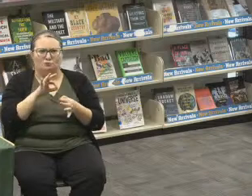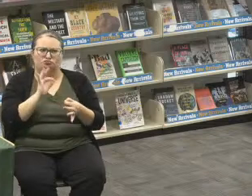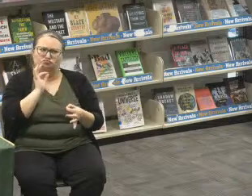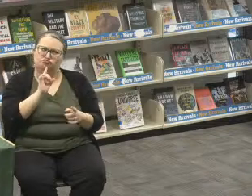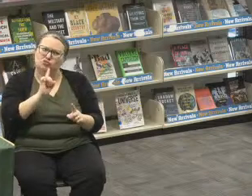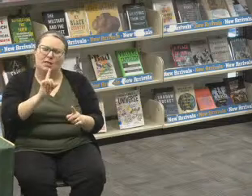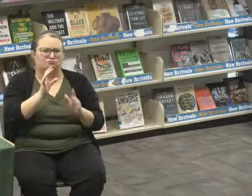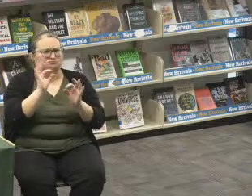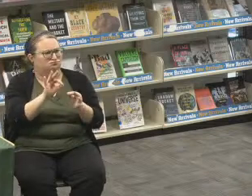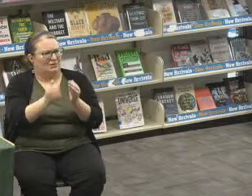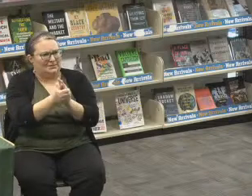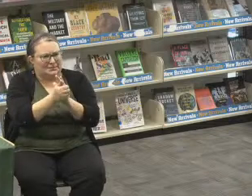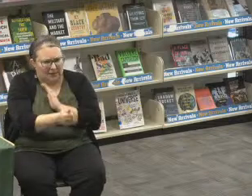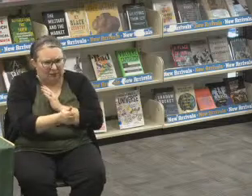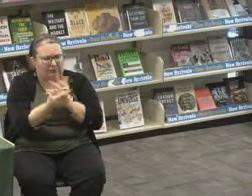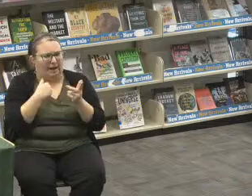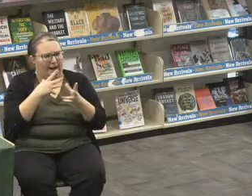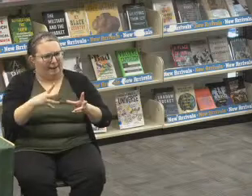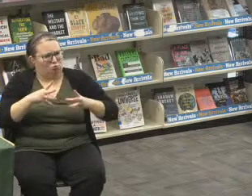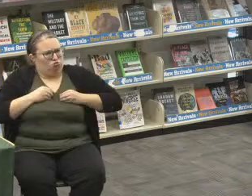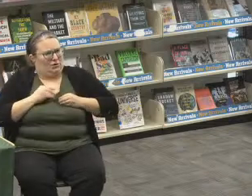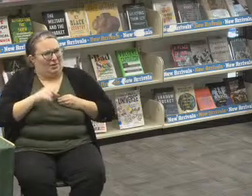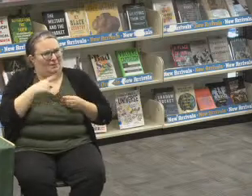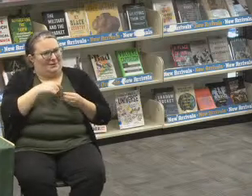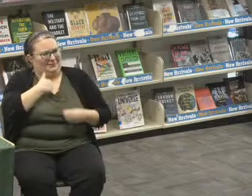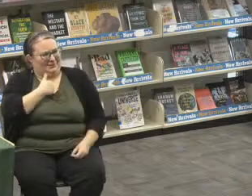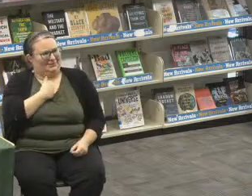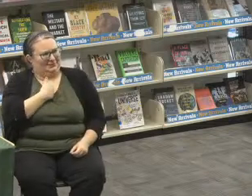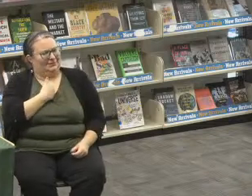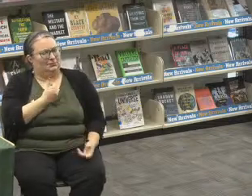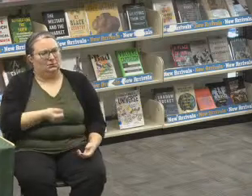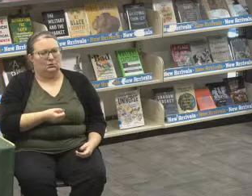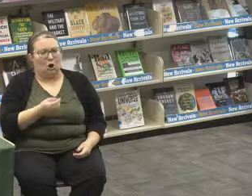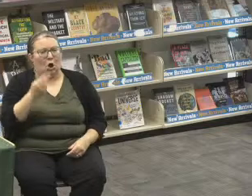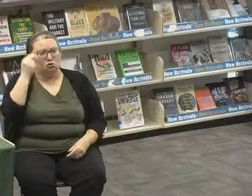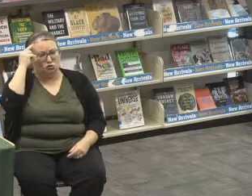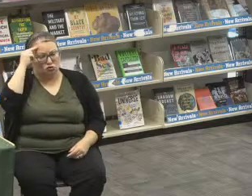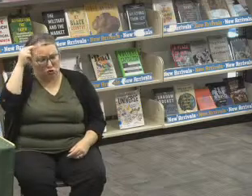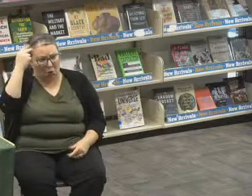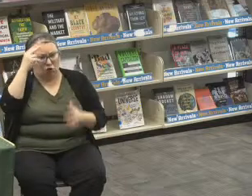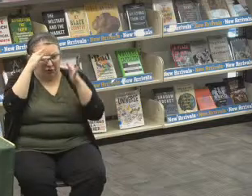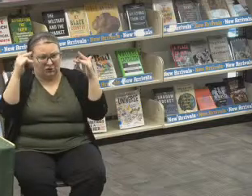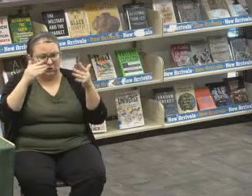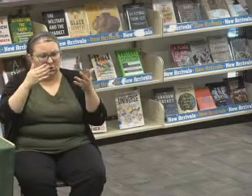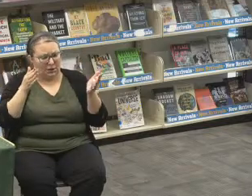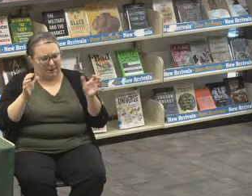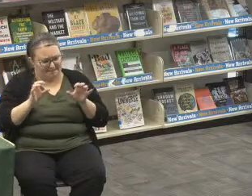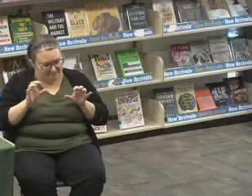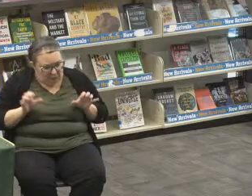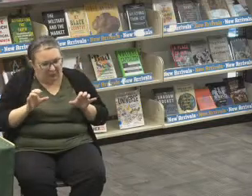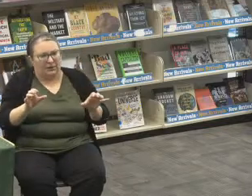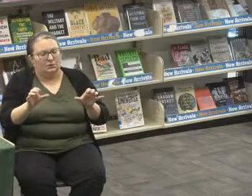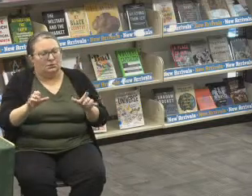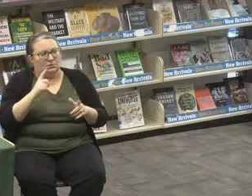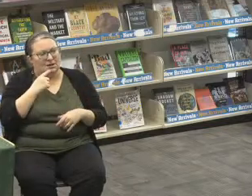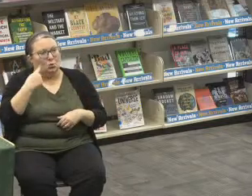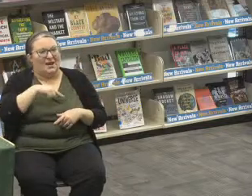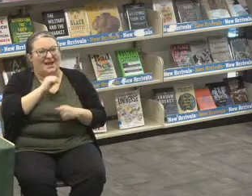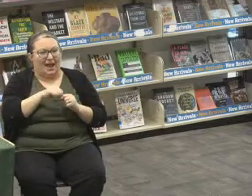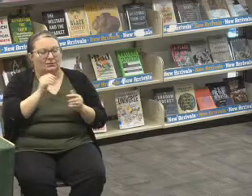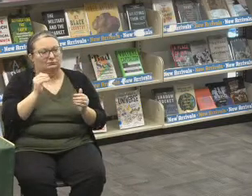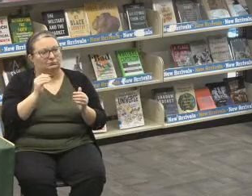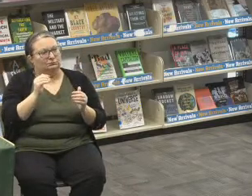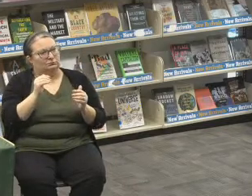to kind of embrace that. And a neurodiversity movement is the idea that we can seek equality and inclusion